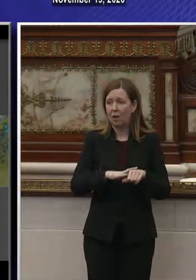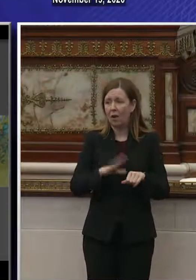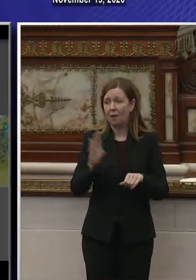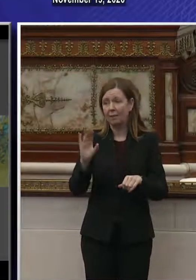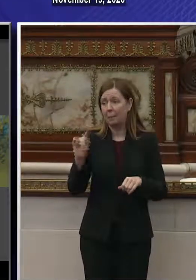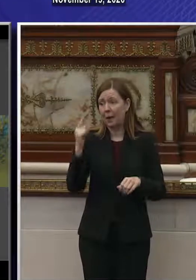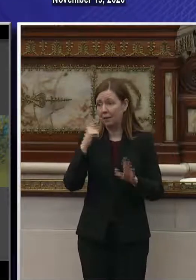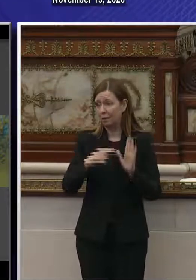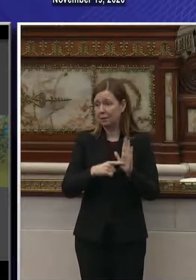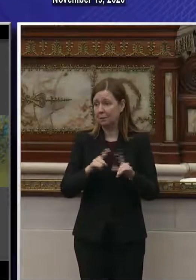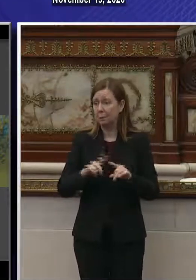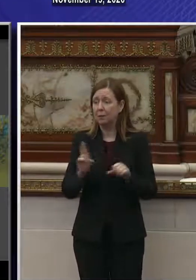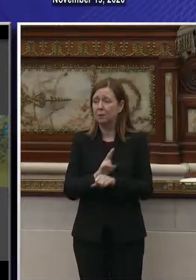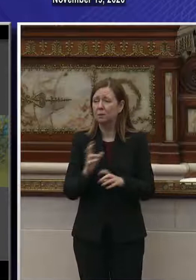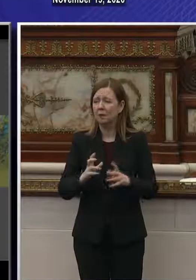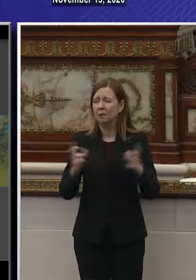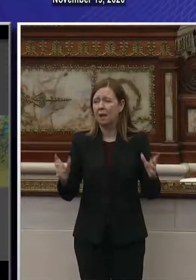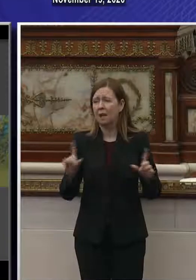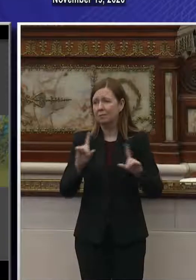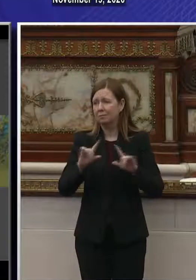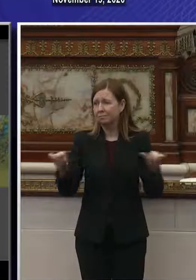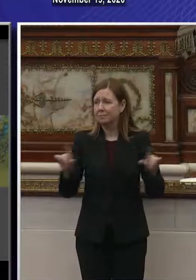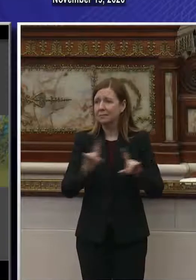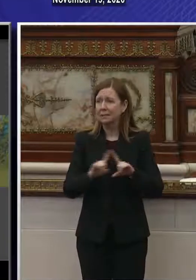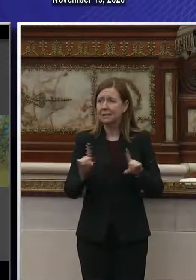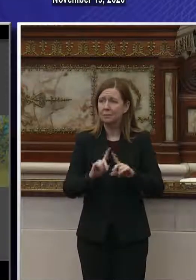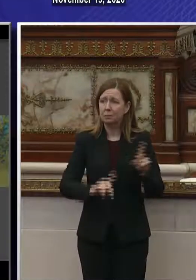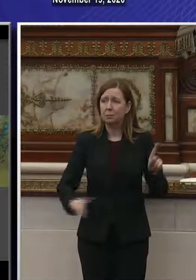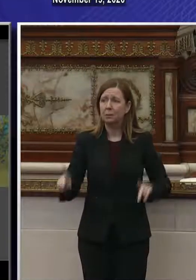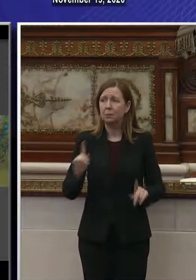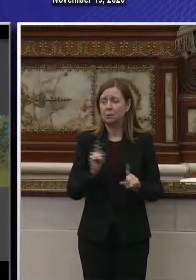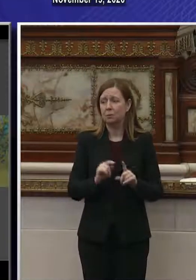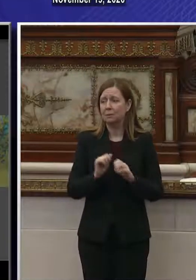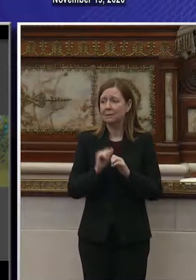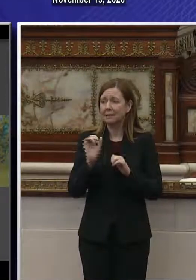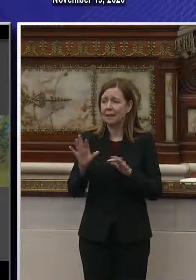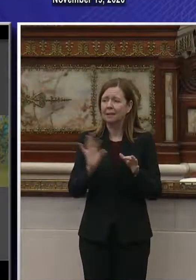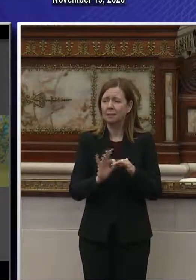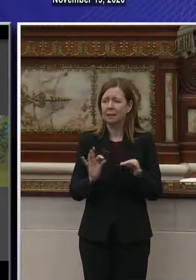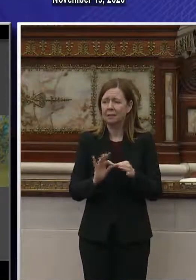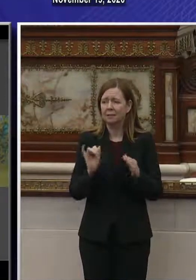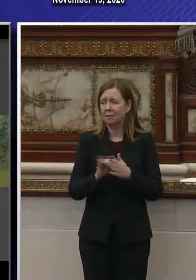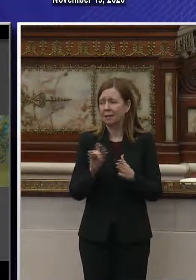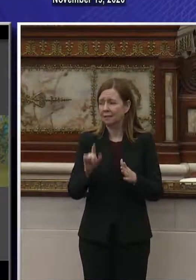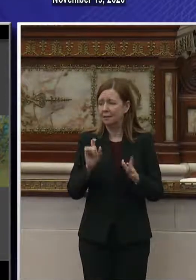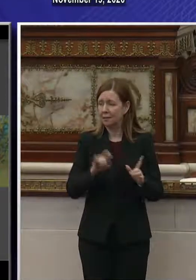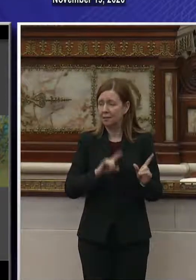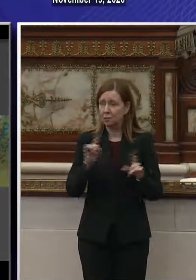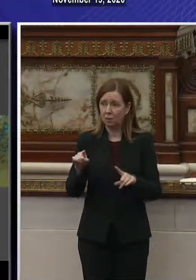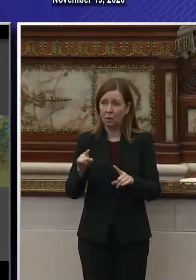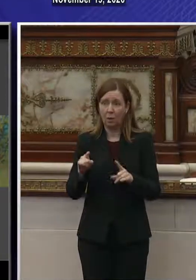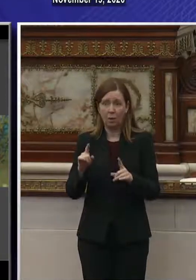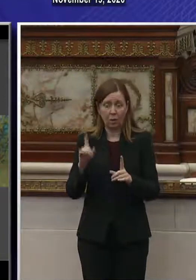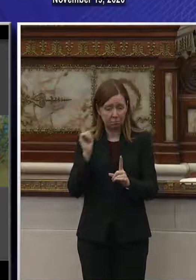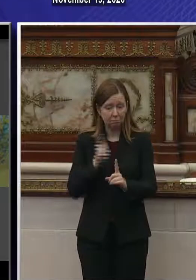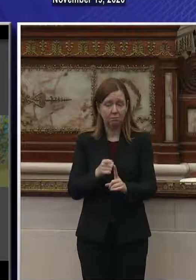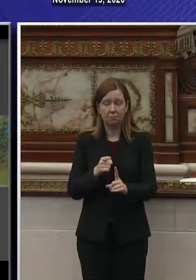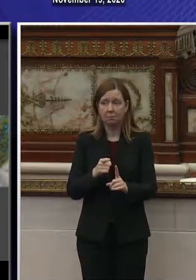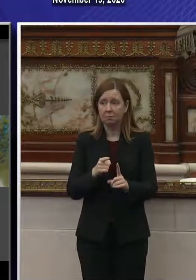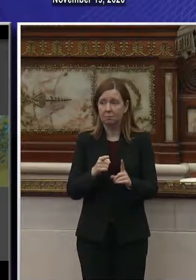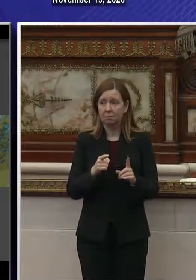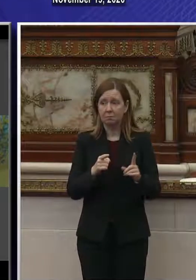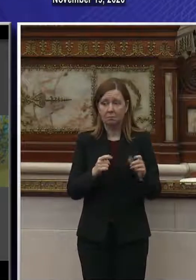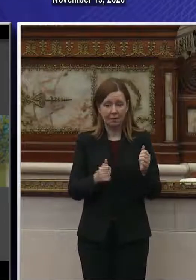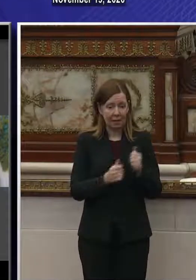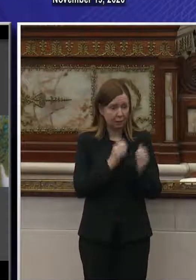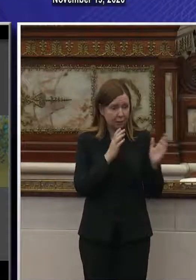for example, but used a lot of different people to send the message that this has to go and drill down street by